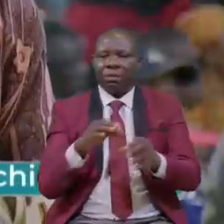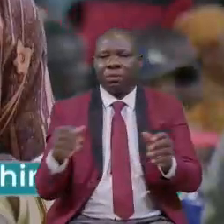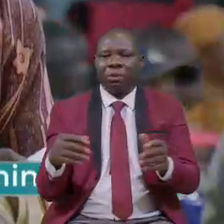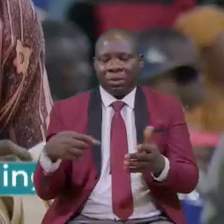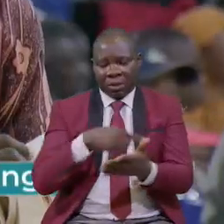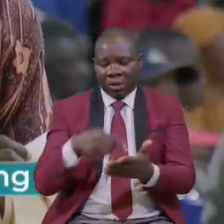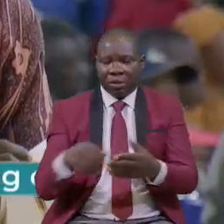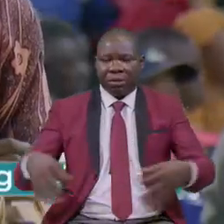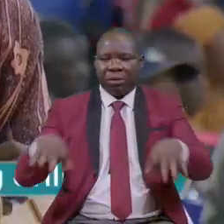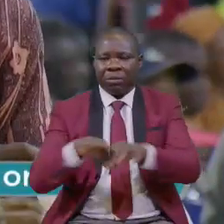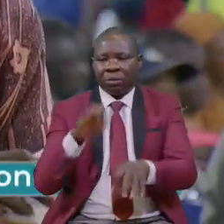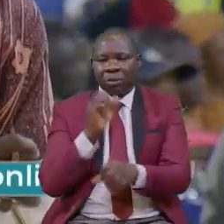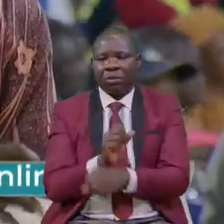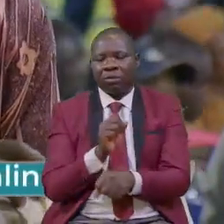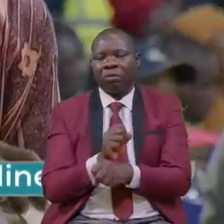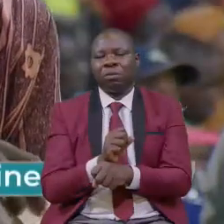Let's do it